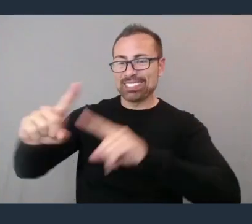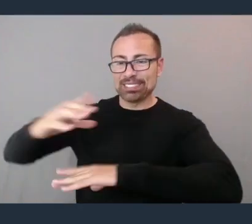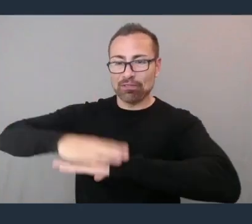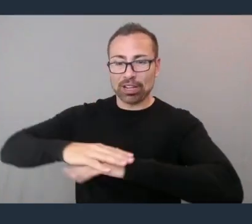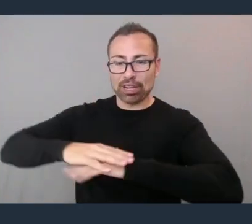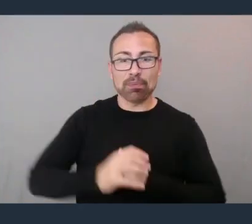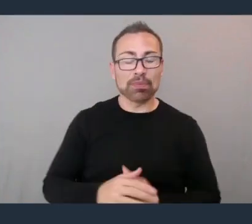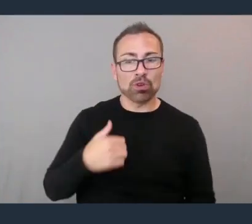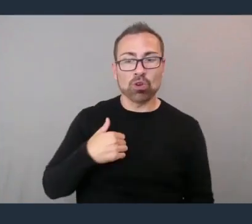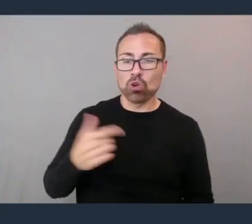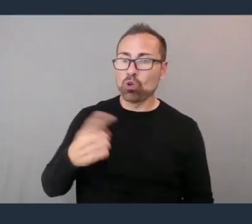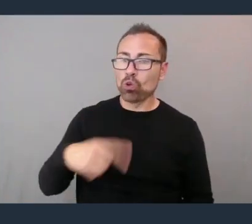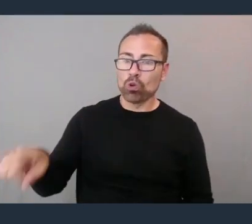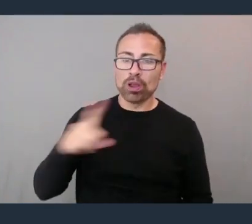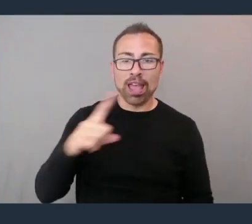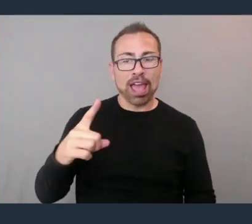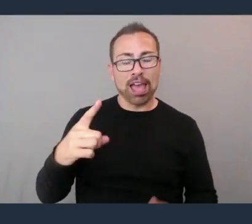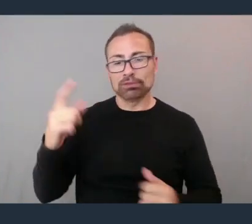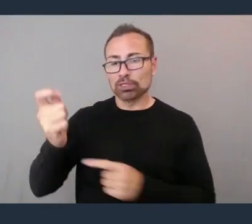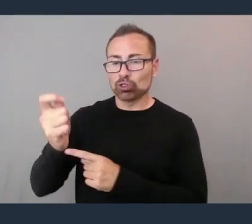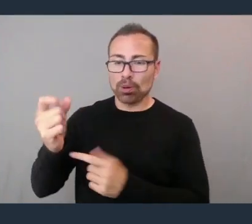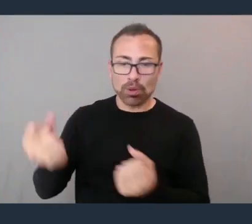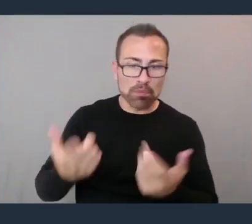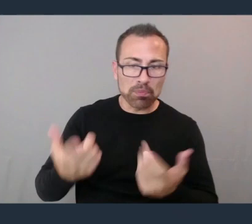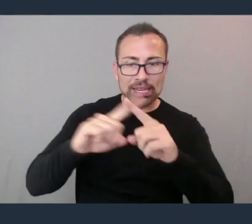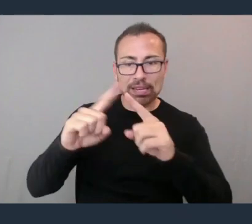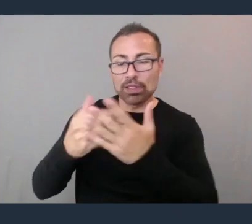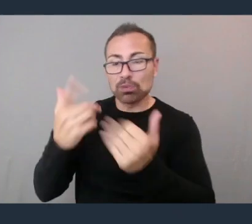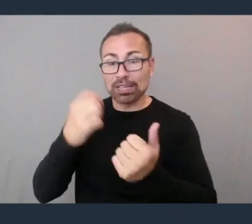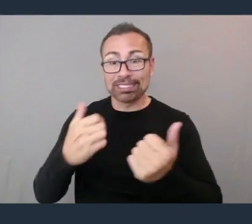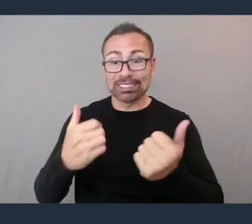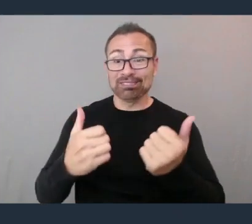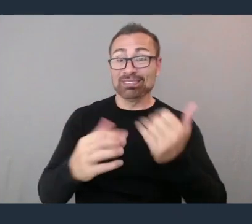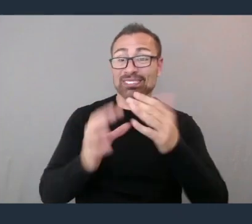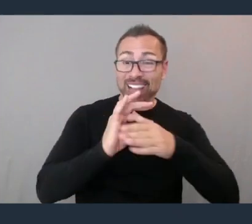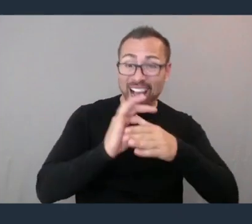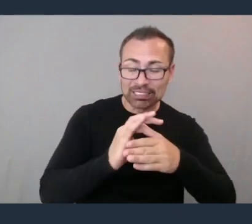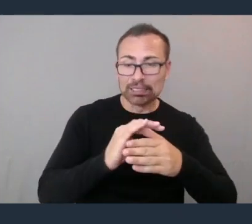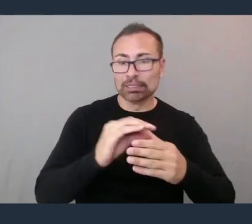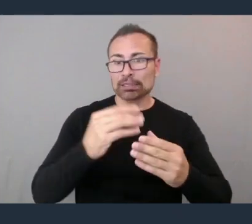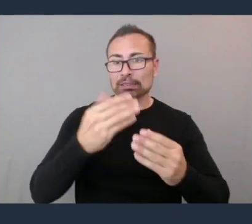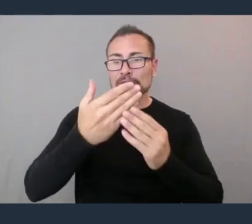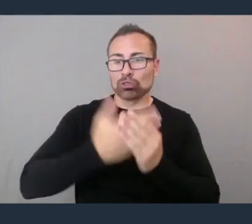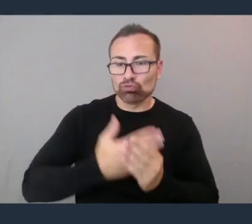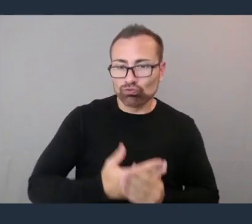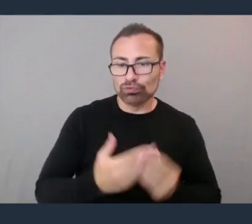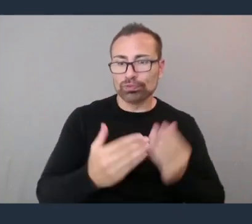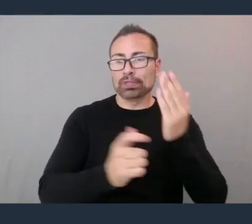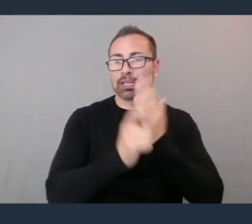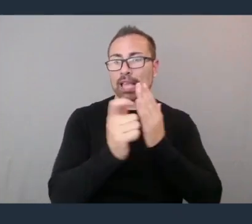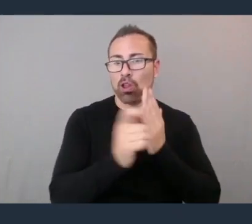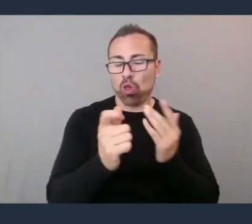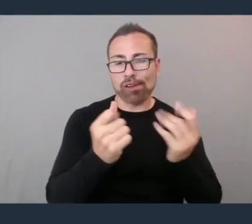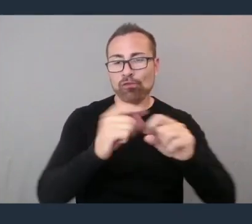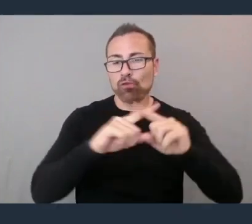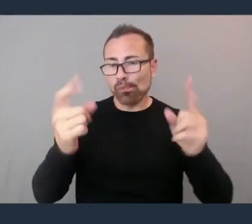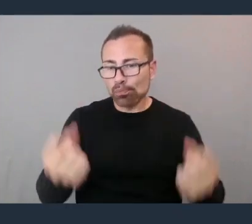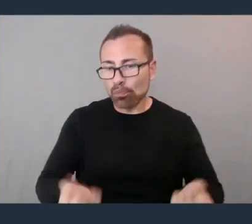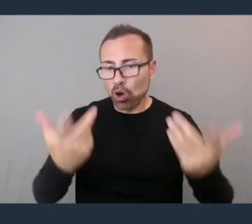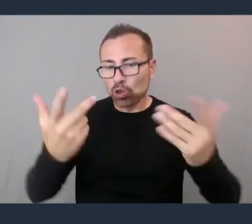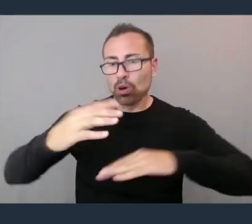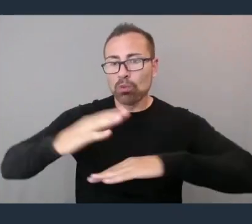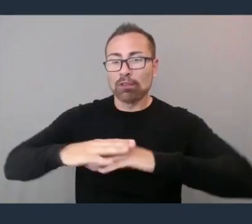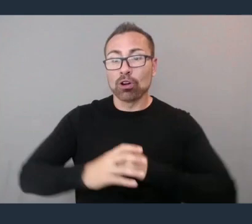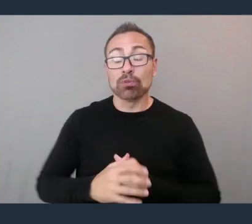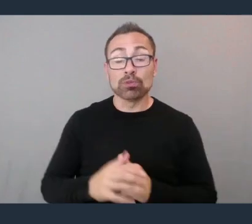continue to offer an ever-growing catalog of premium content across our linear and direct-to-consumer platforms. With a fast-growing media supply